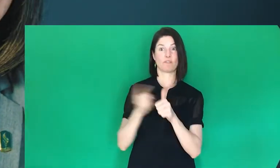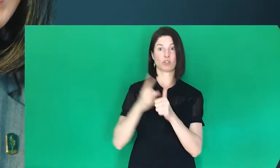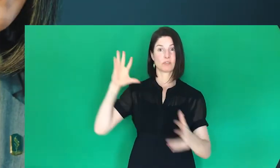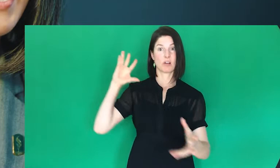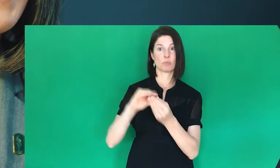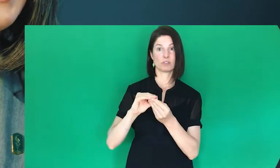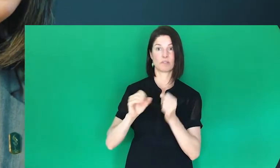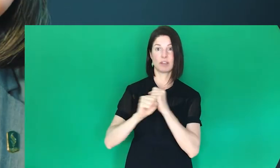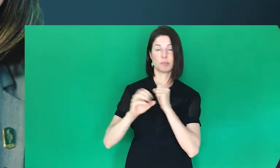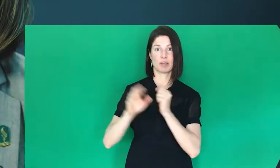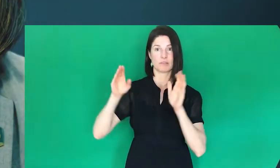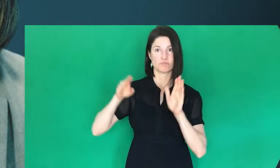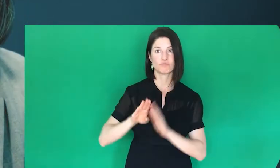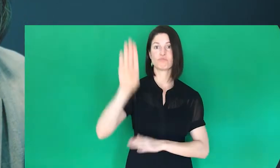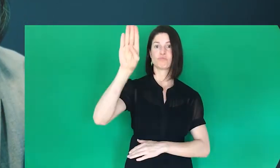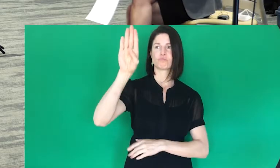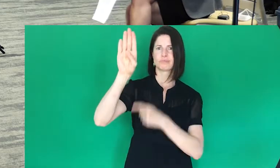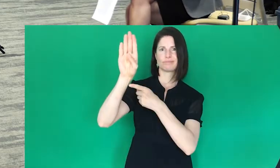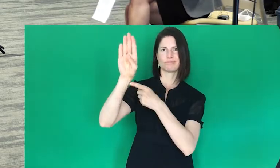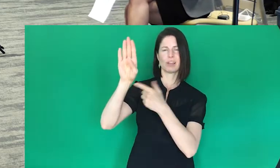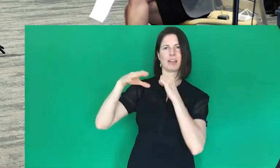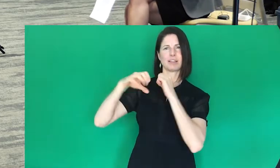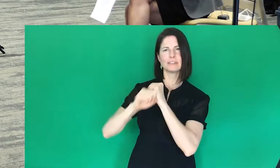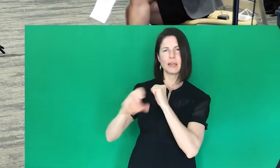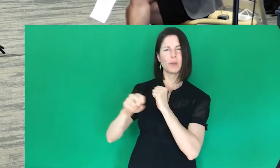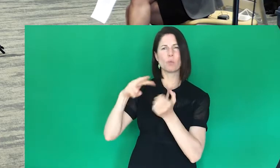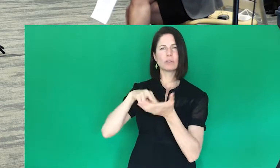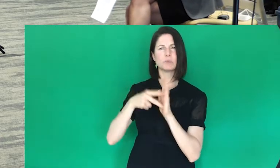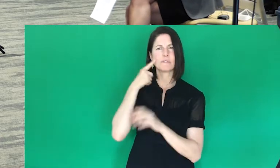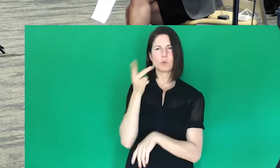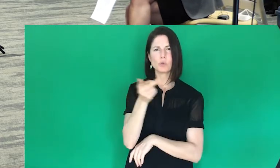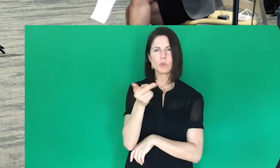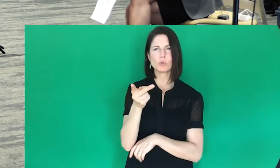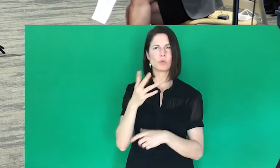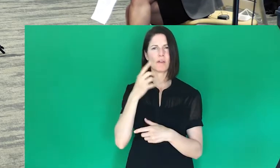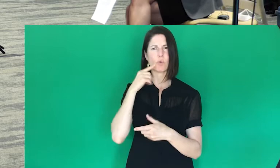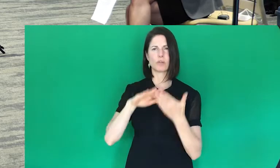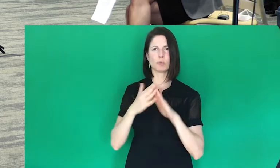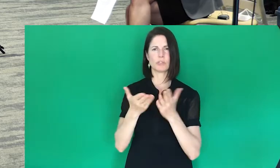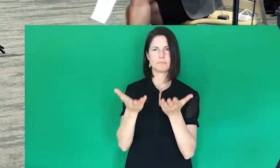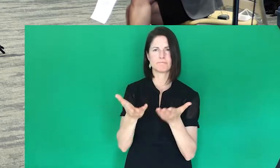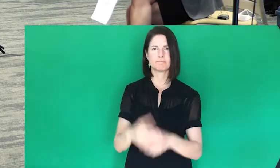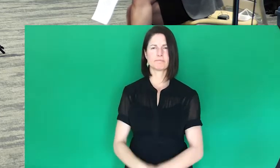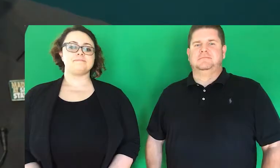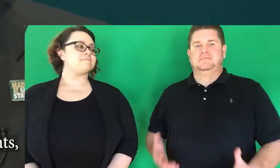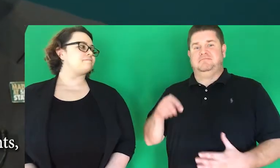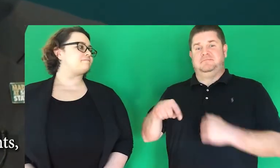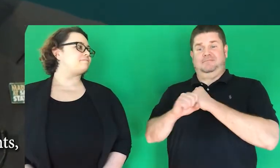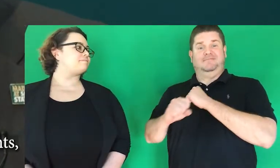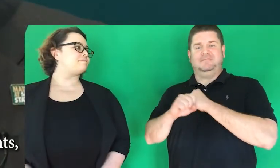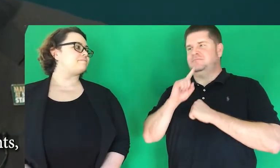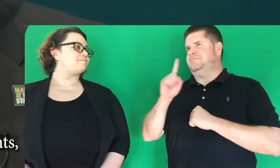first comprehensive campaign, On the Rise. Tell me a little bit about what this campaign means to you and to the community.